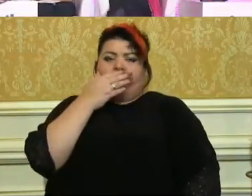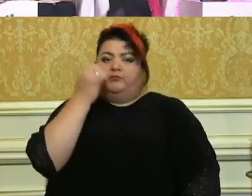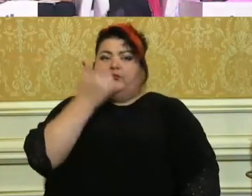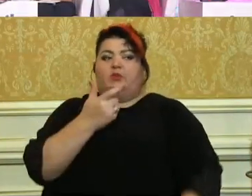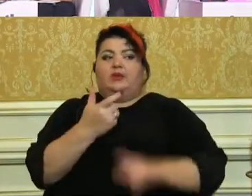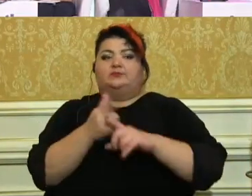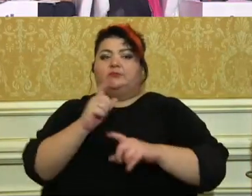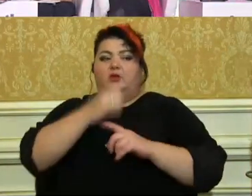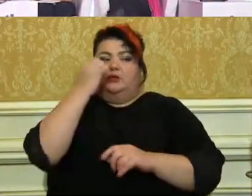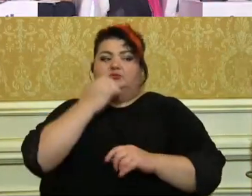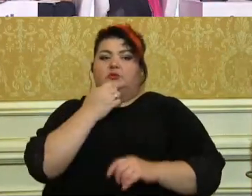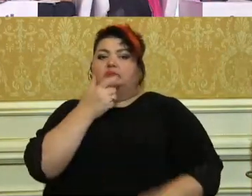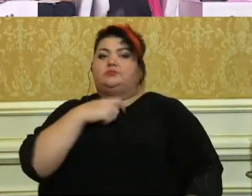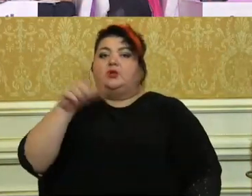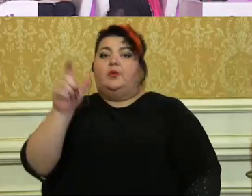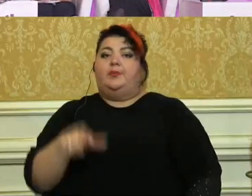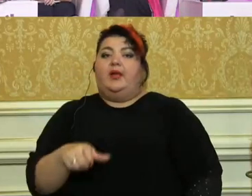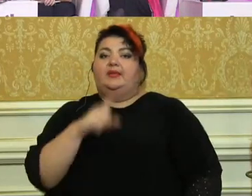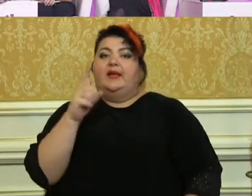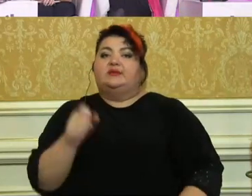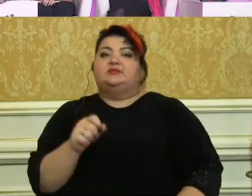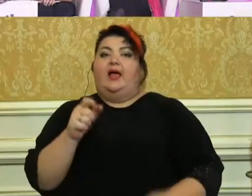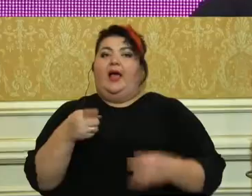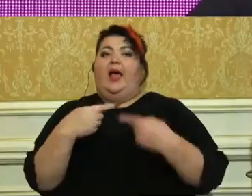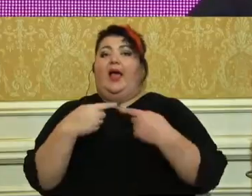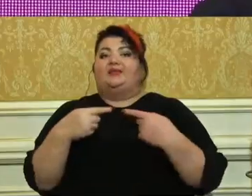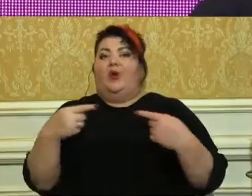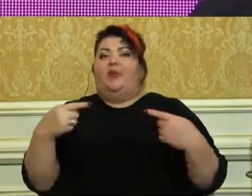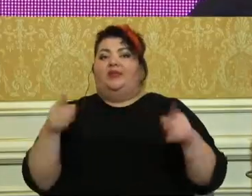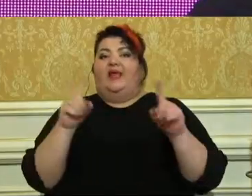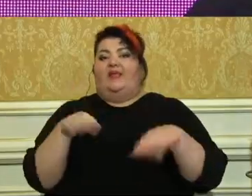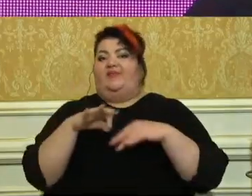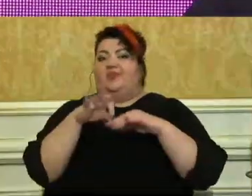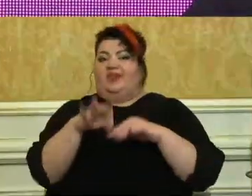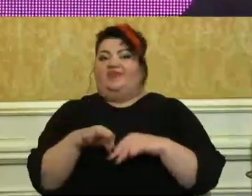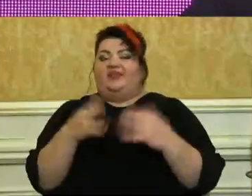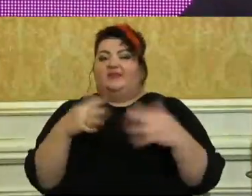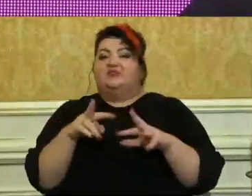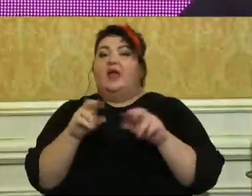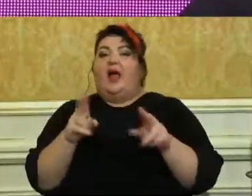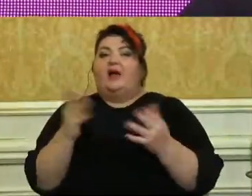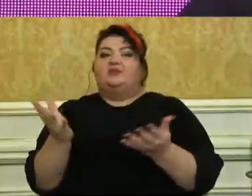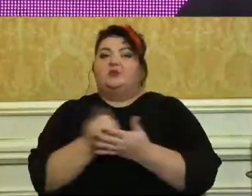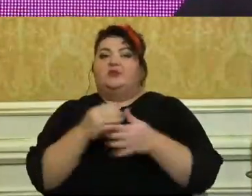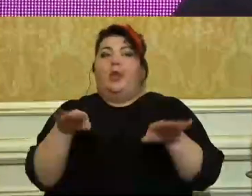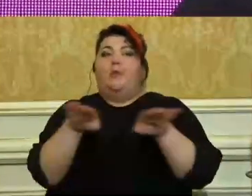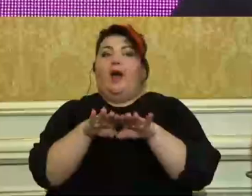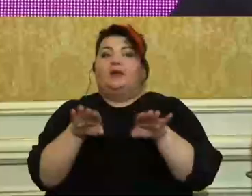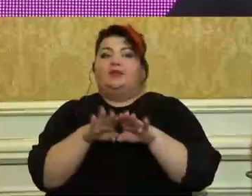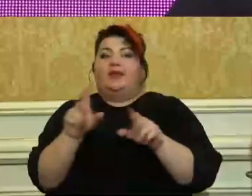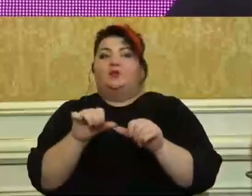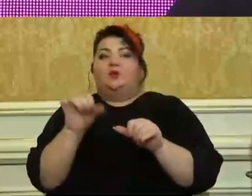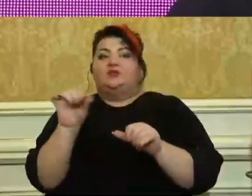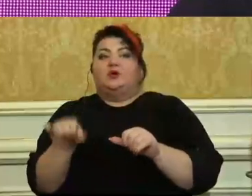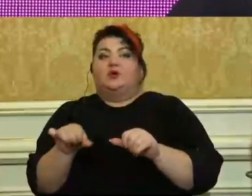Thank you so much, Ms. Clapeau, for these tools you already offered how to reach the